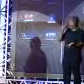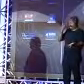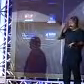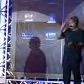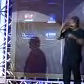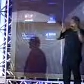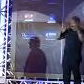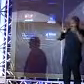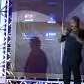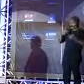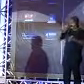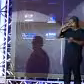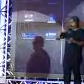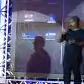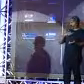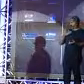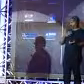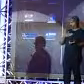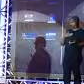of the poor.